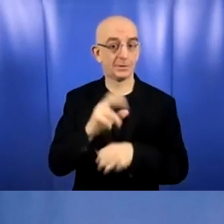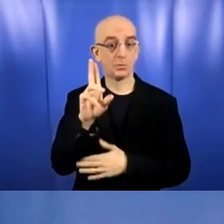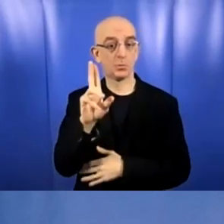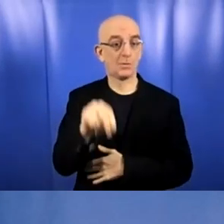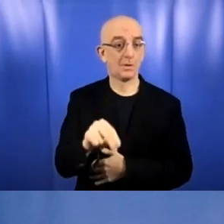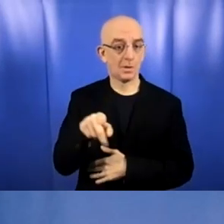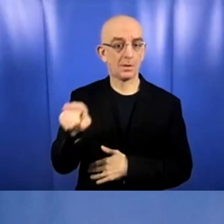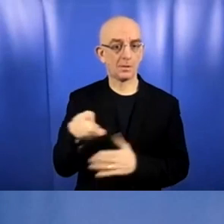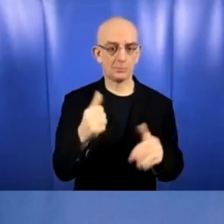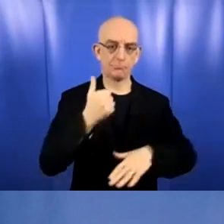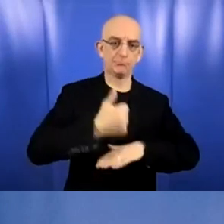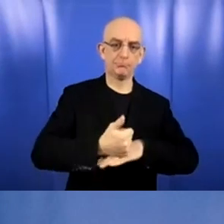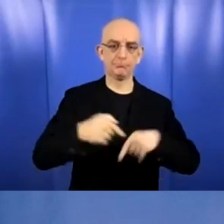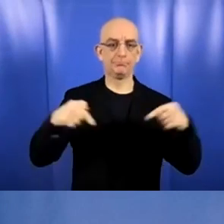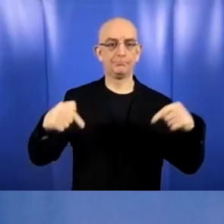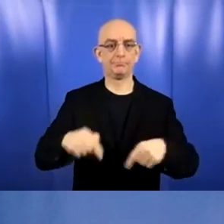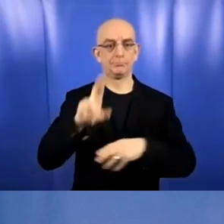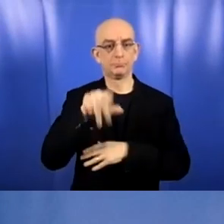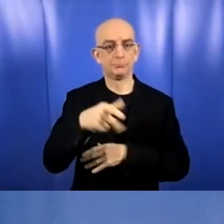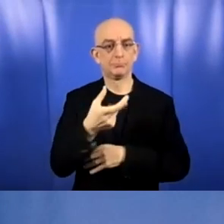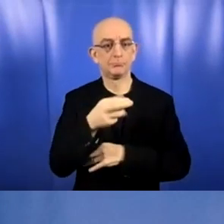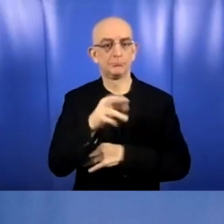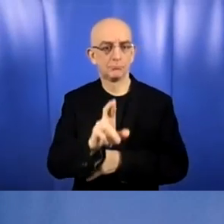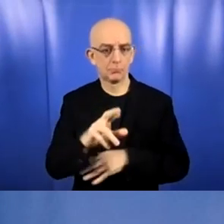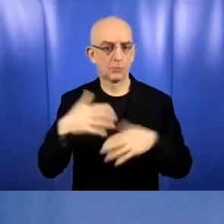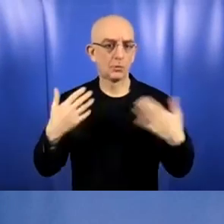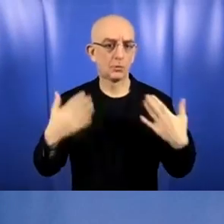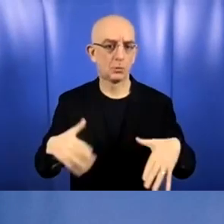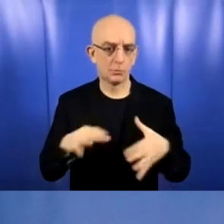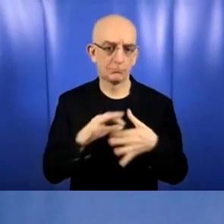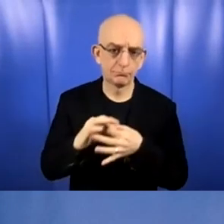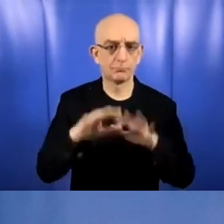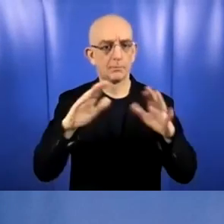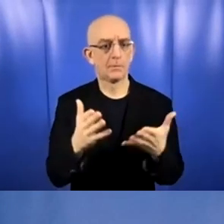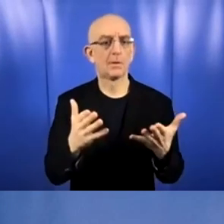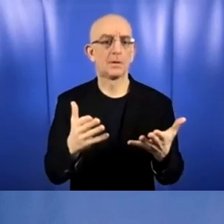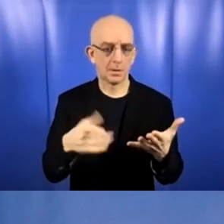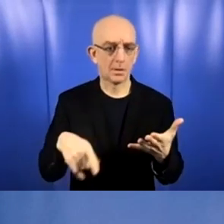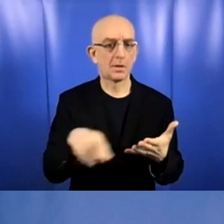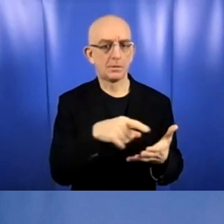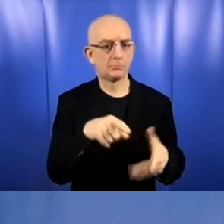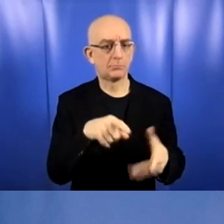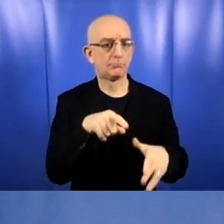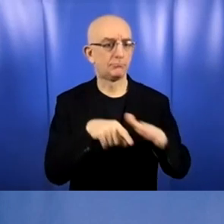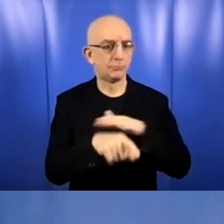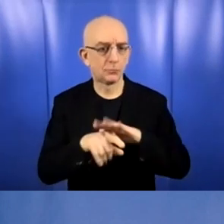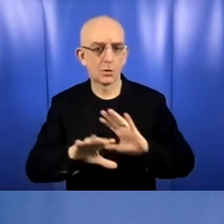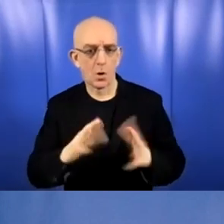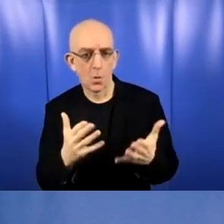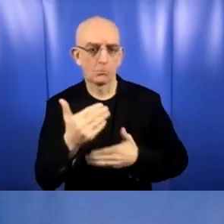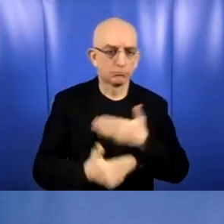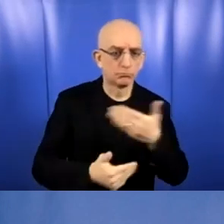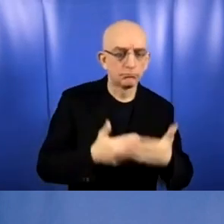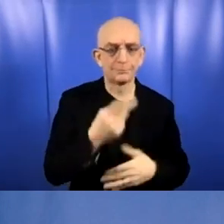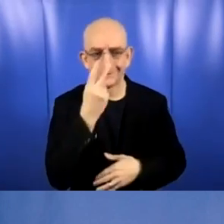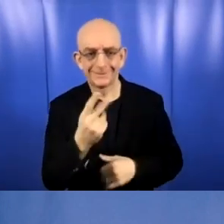and solutions are achieved in practice. And those of us in the formal consultations for the Global